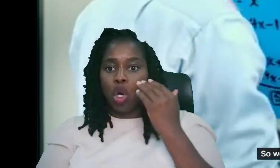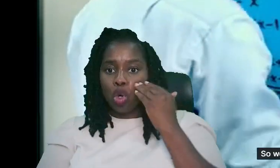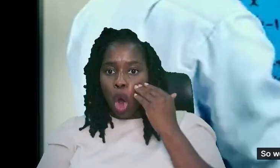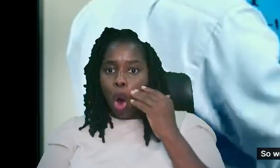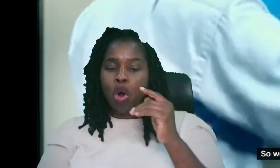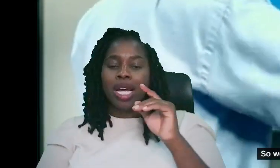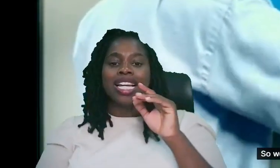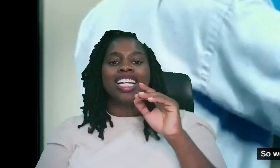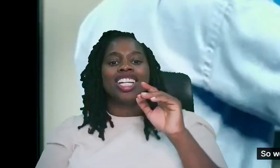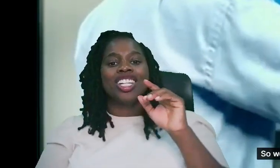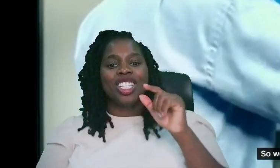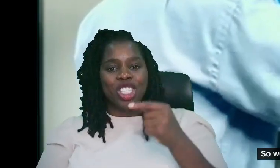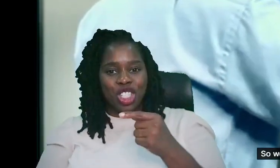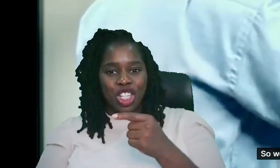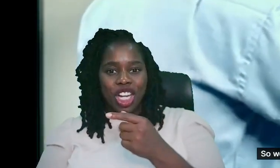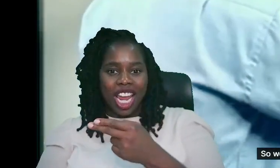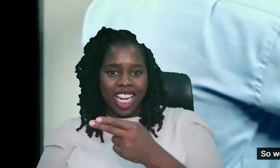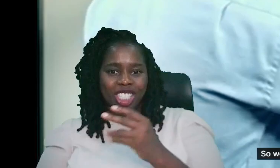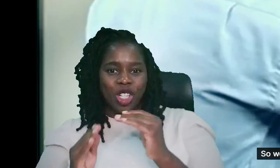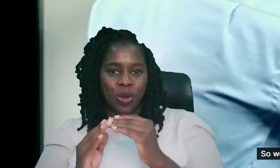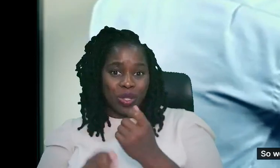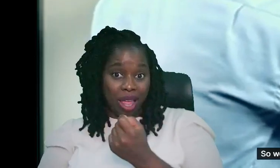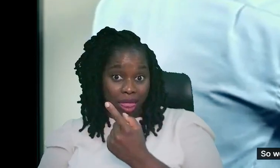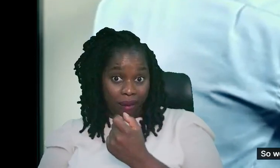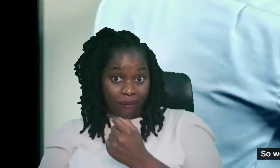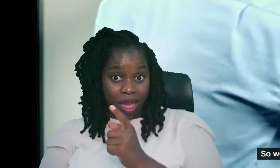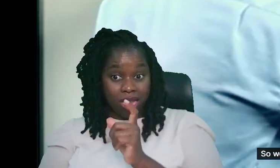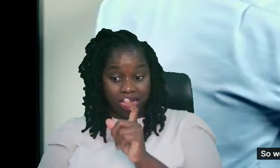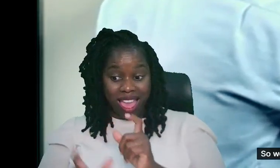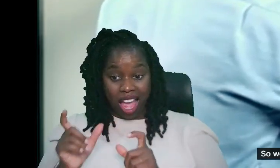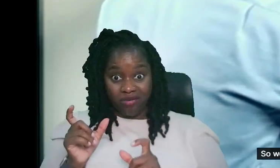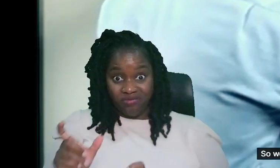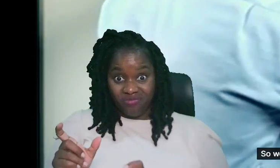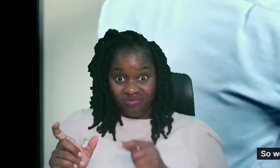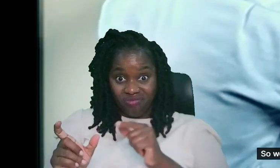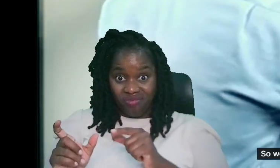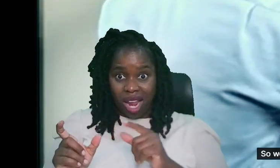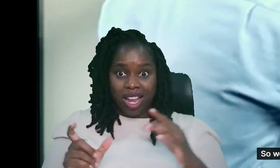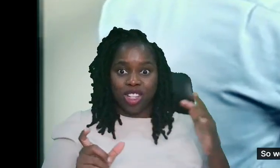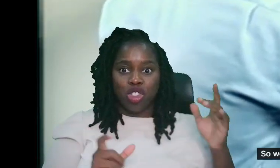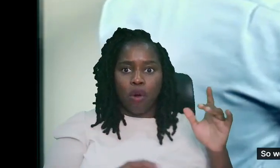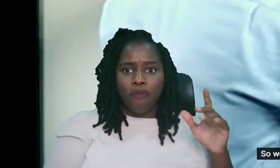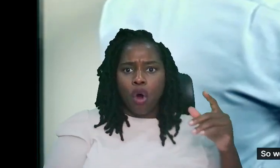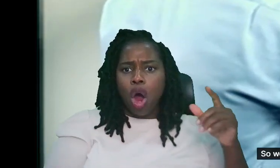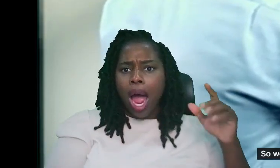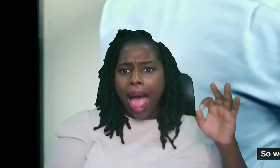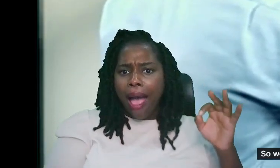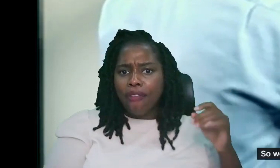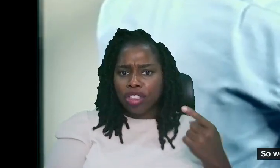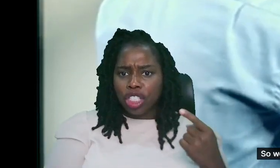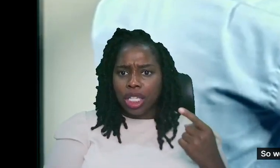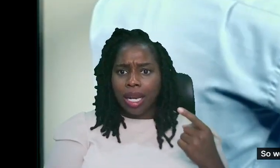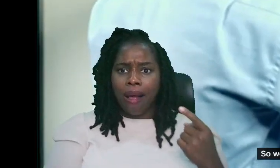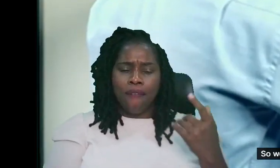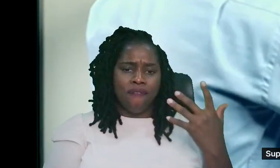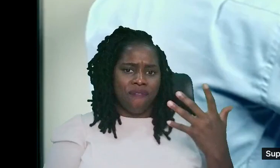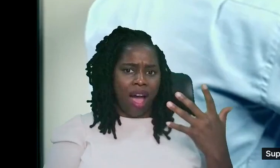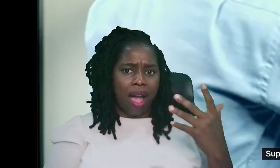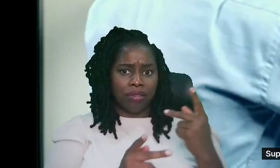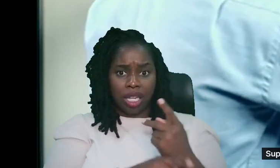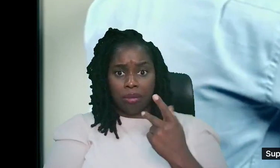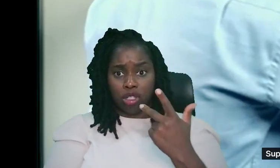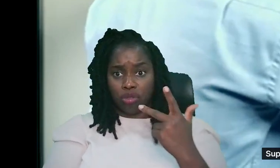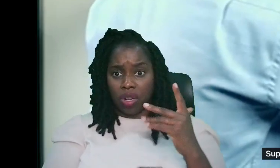our math, let's do FG as well. So we'll do 5 times 3 minus 4. 5 times 3